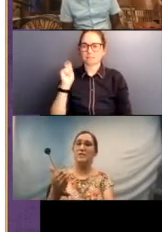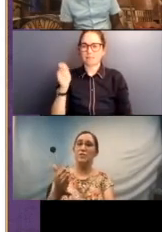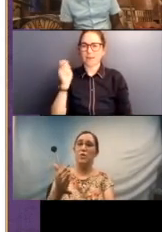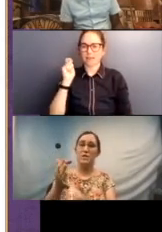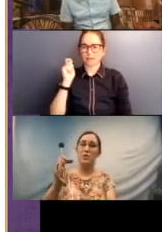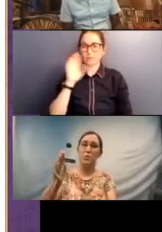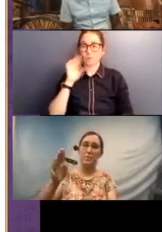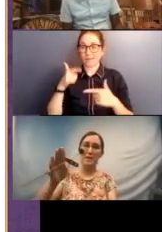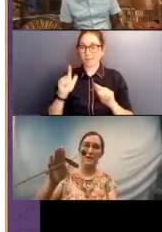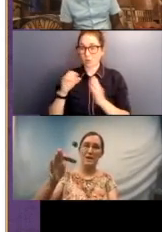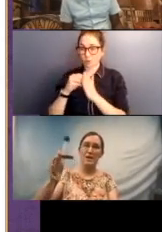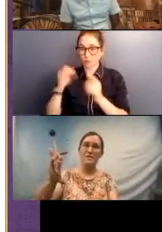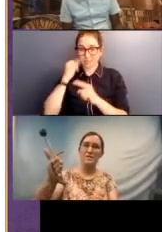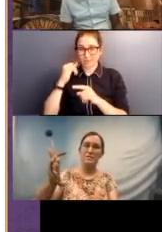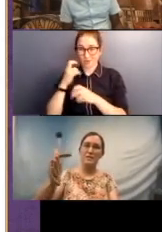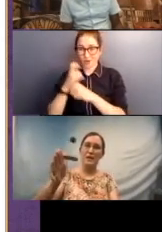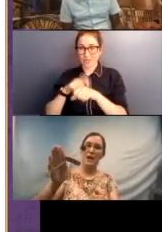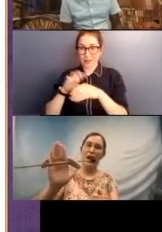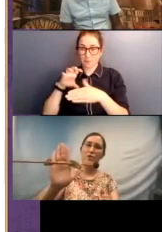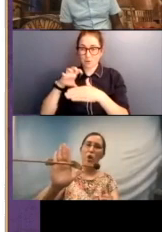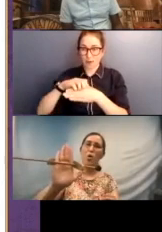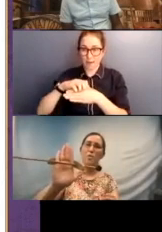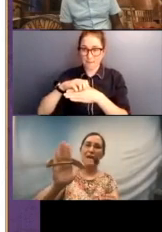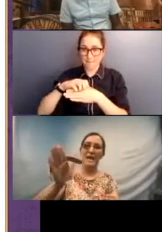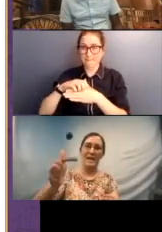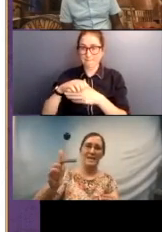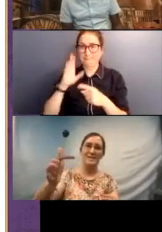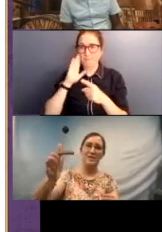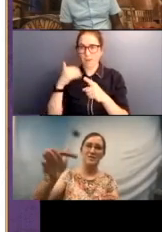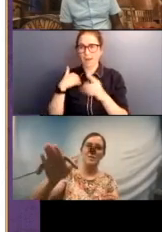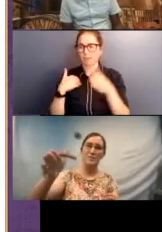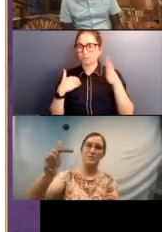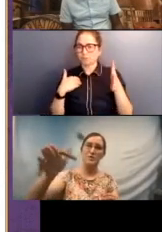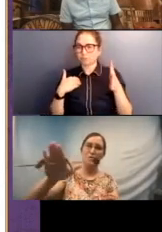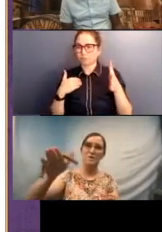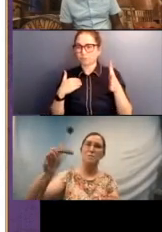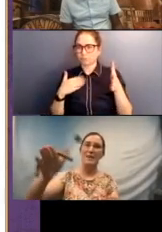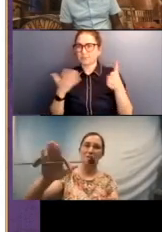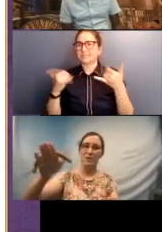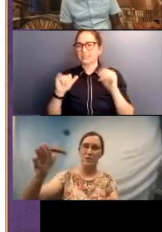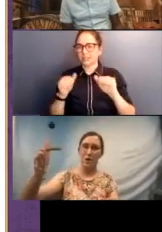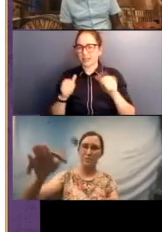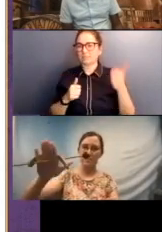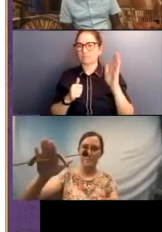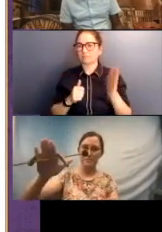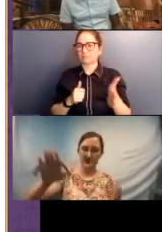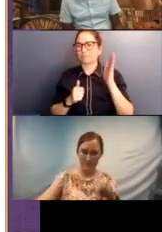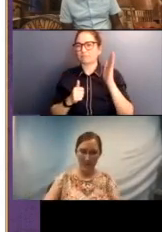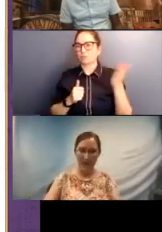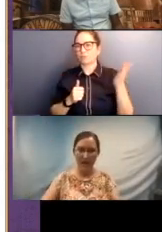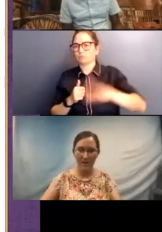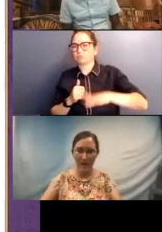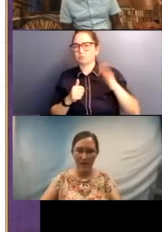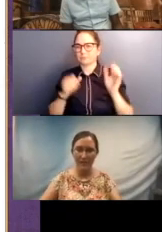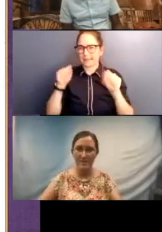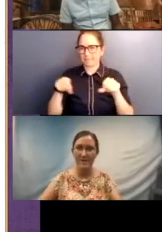has difficulty gripping to simply have an open hand and they're still able to use the mallet on a drum.